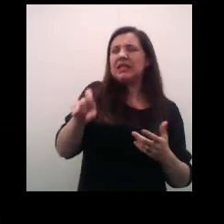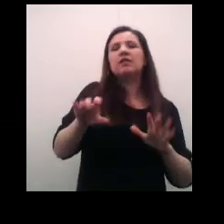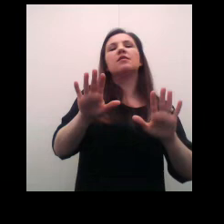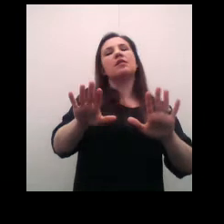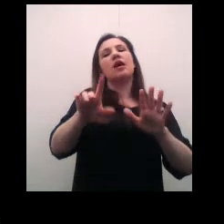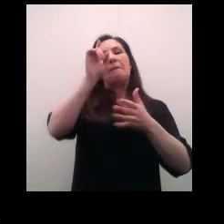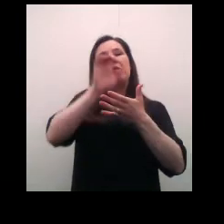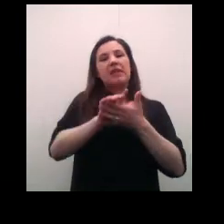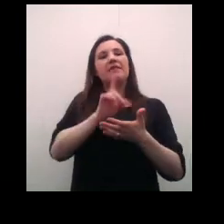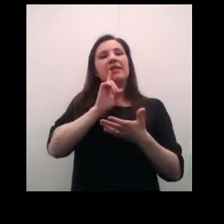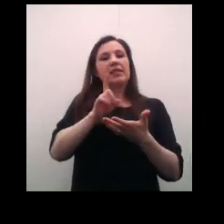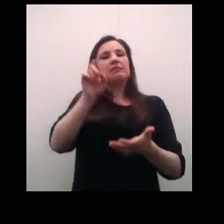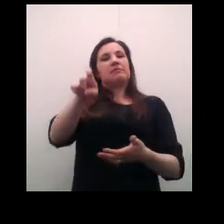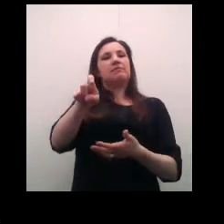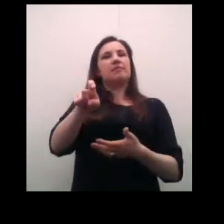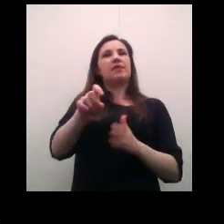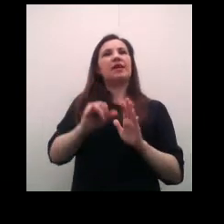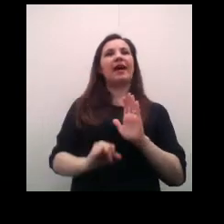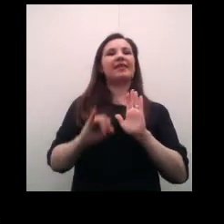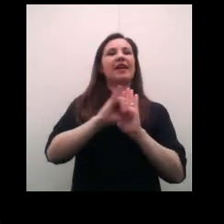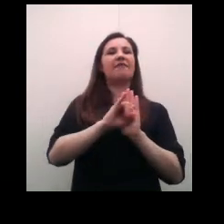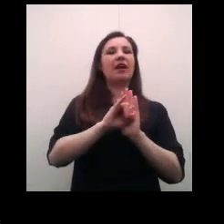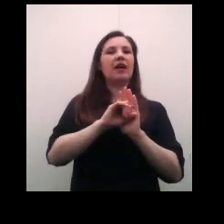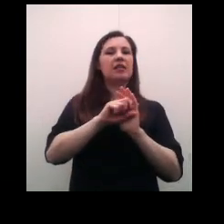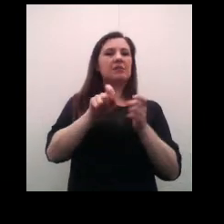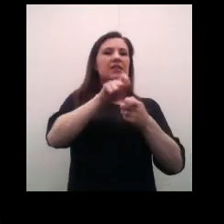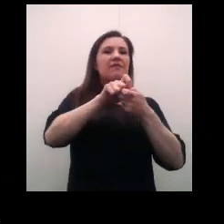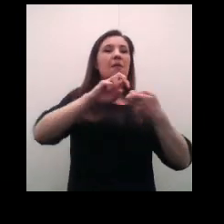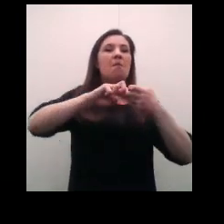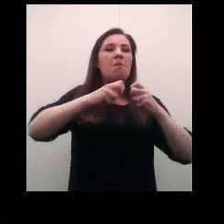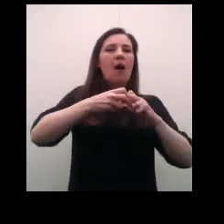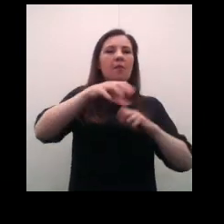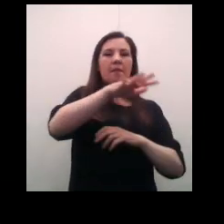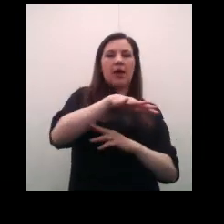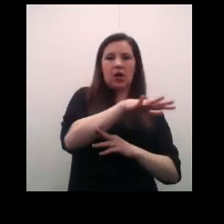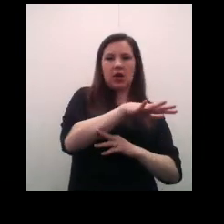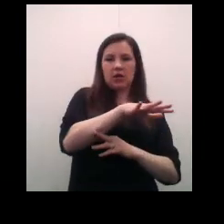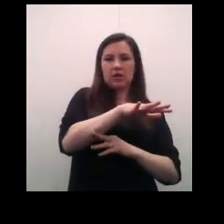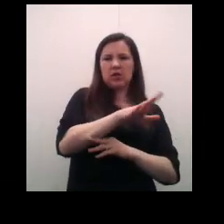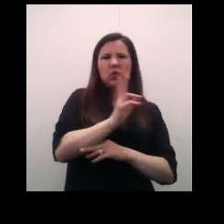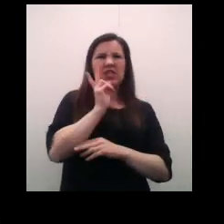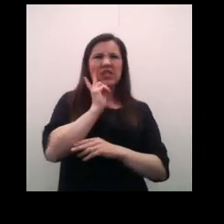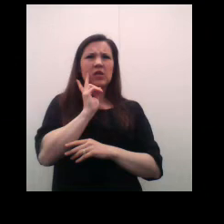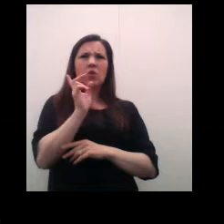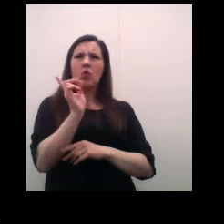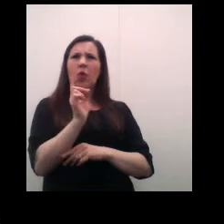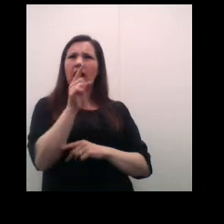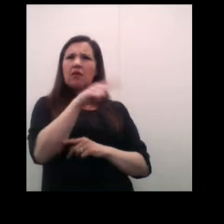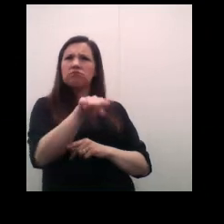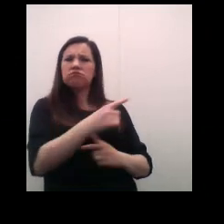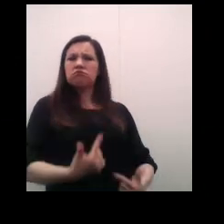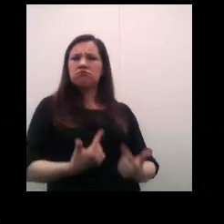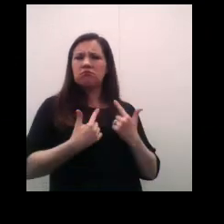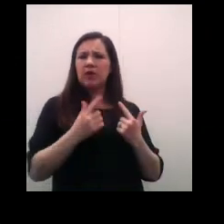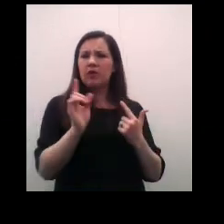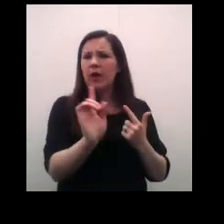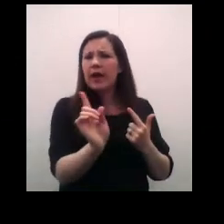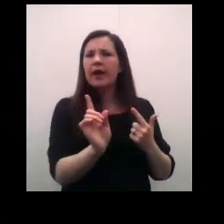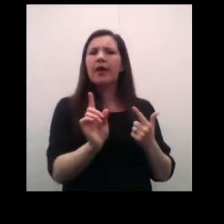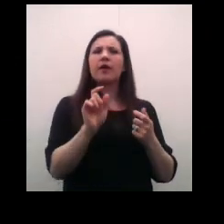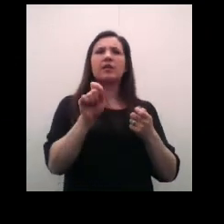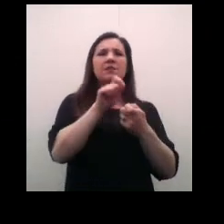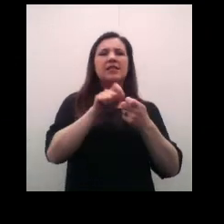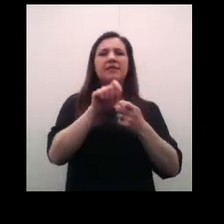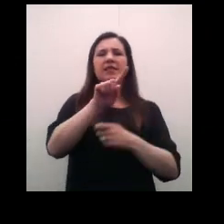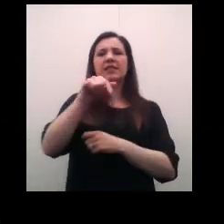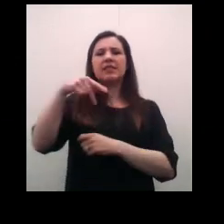it's necessary because it identifies where there are problem areas. And then we can go and look at where these individuals resided, if they resided in a particular zip